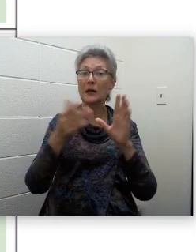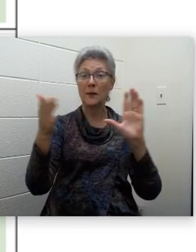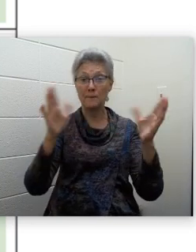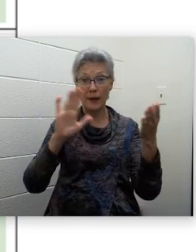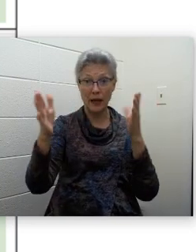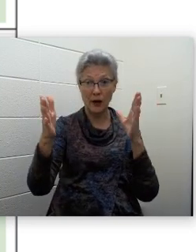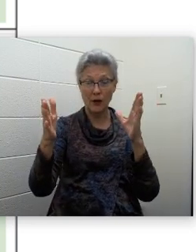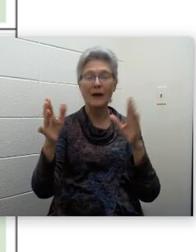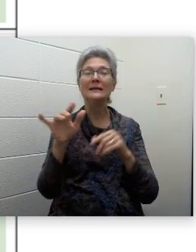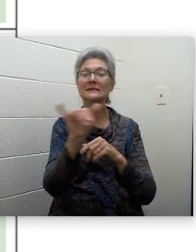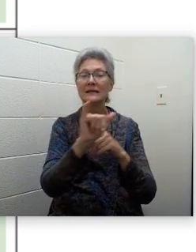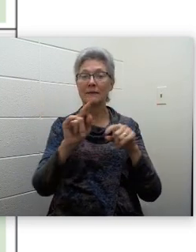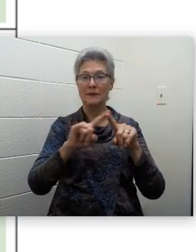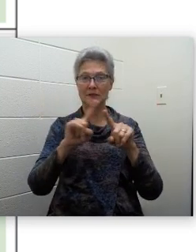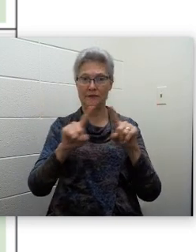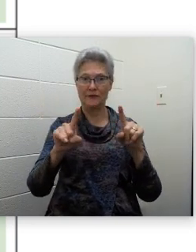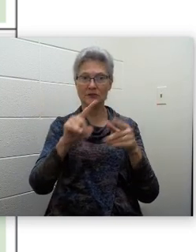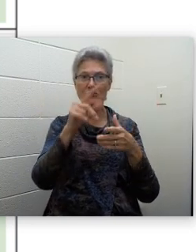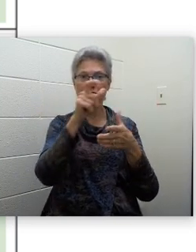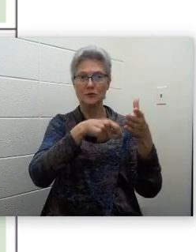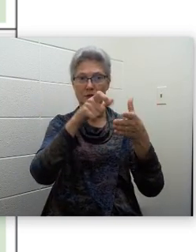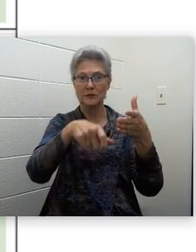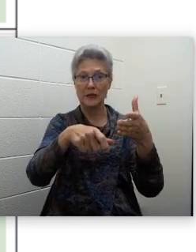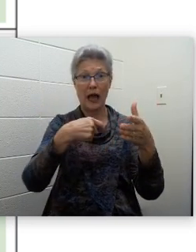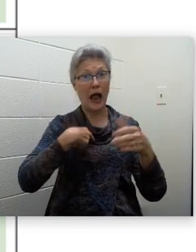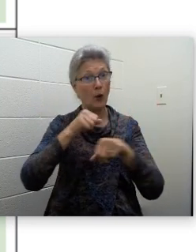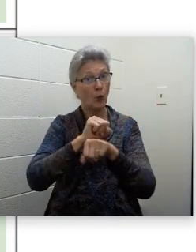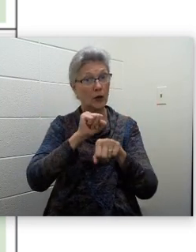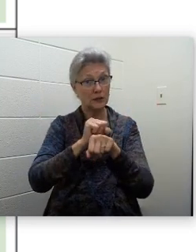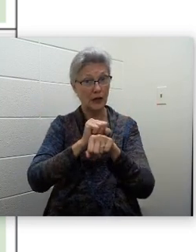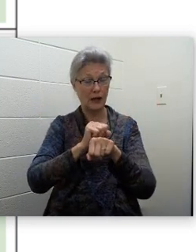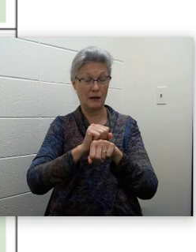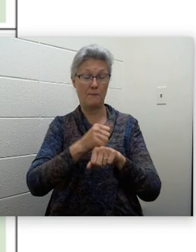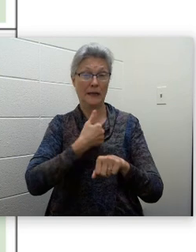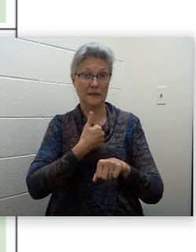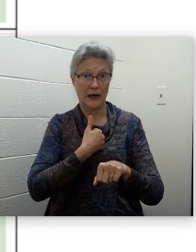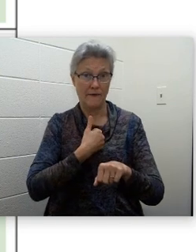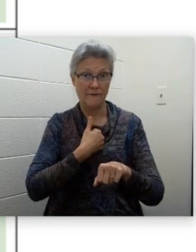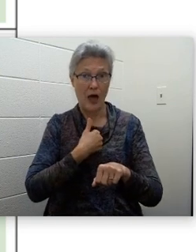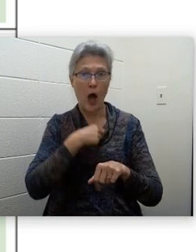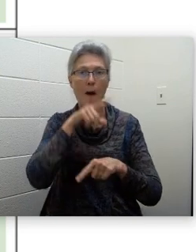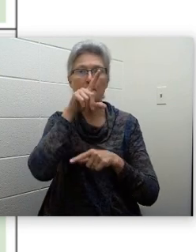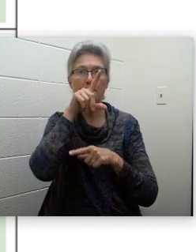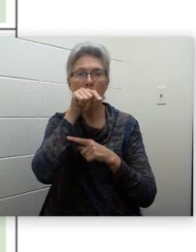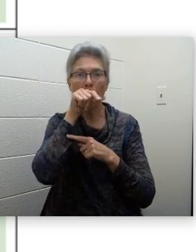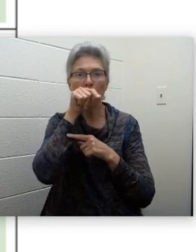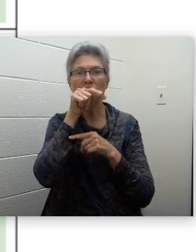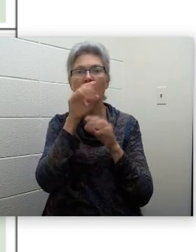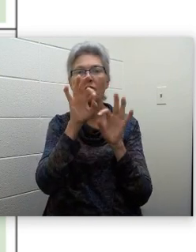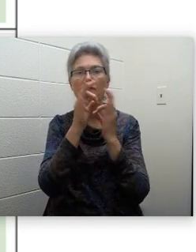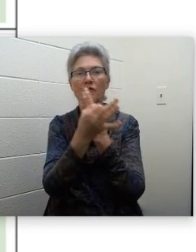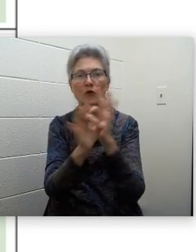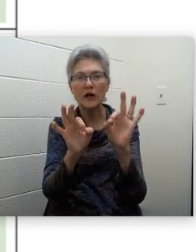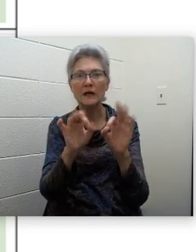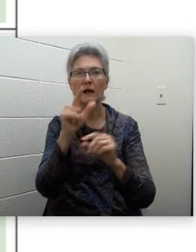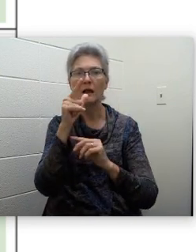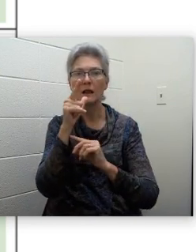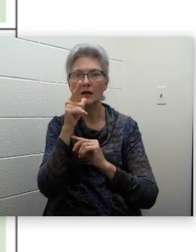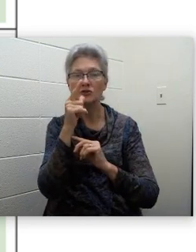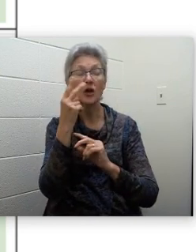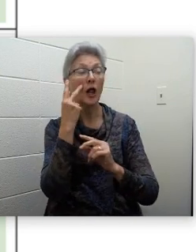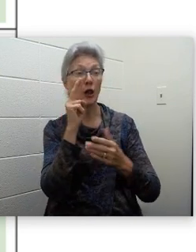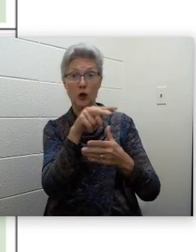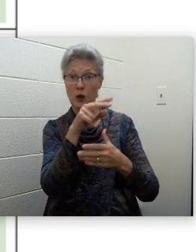organizer. I worked on A Bird's Free Lunch. Take a look at my answers that I wrote. For